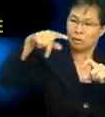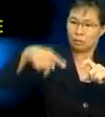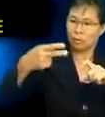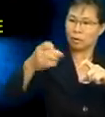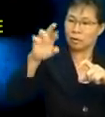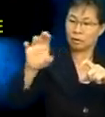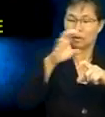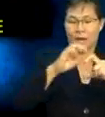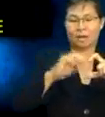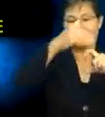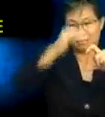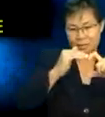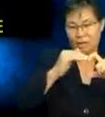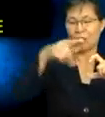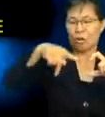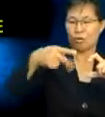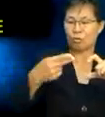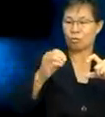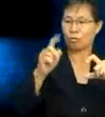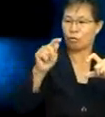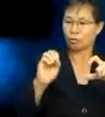and the photosphere.